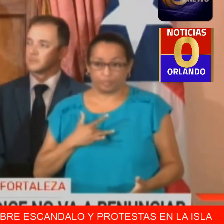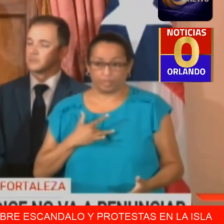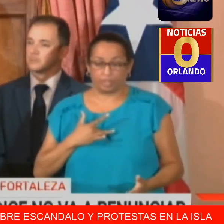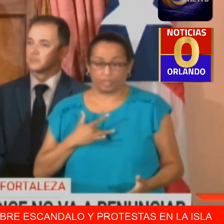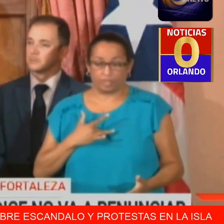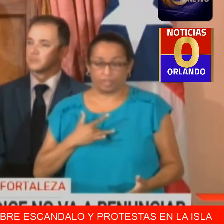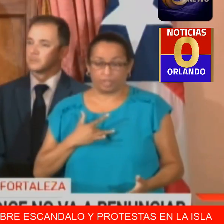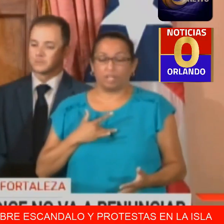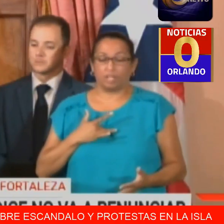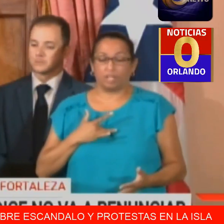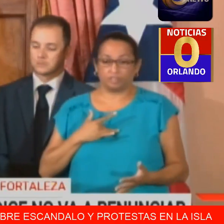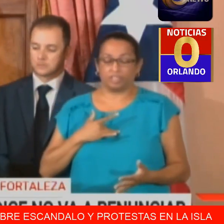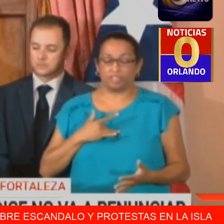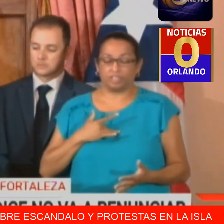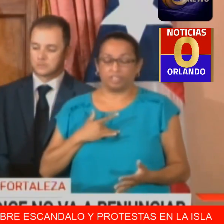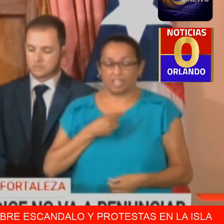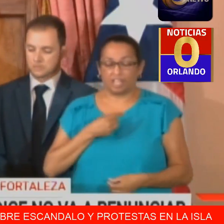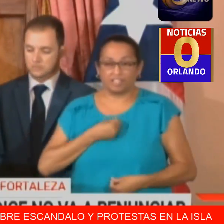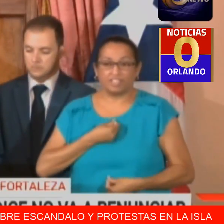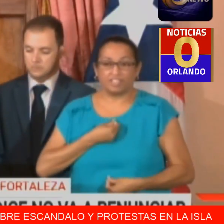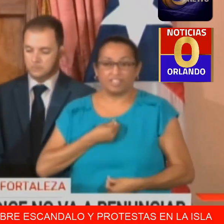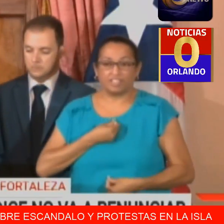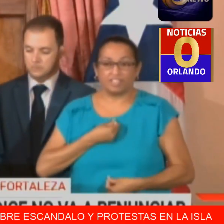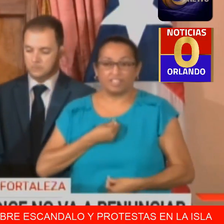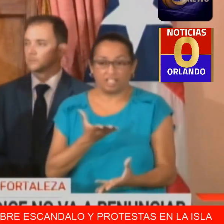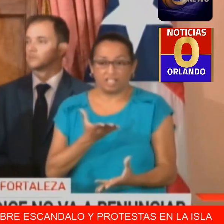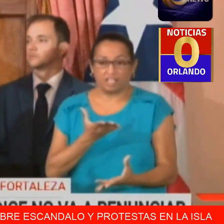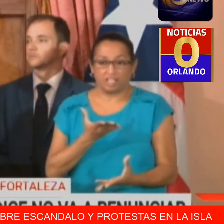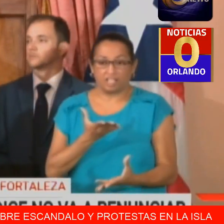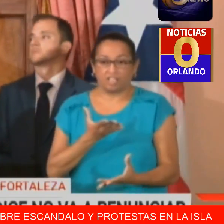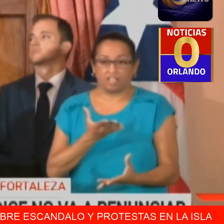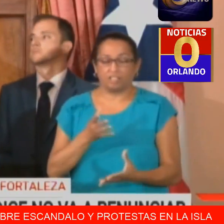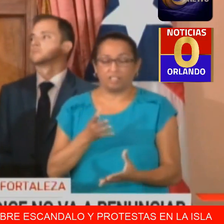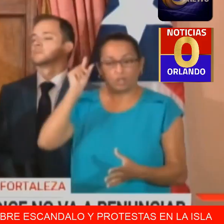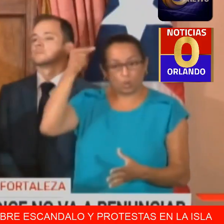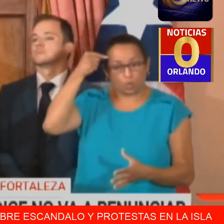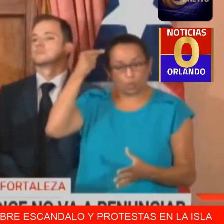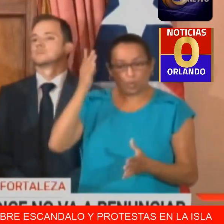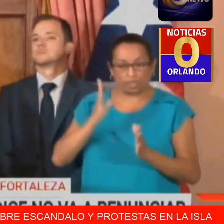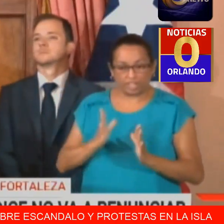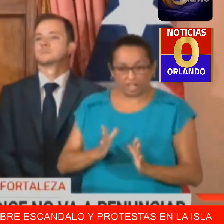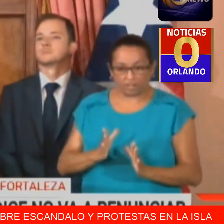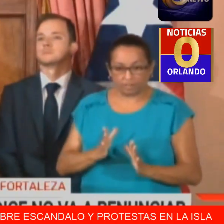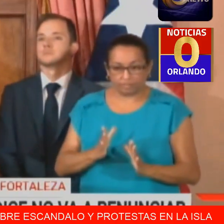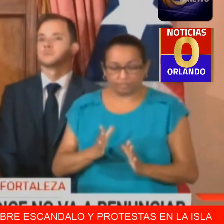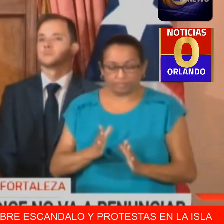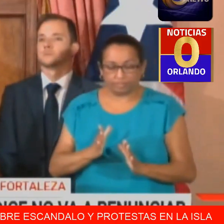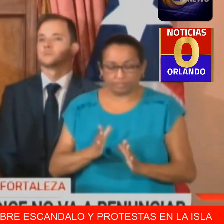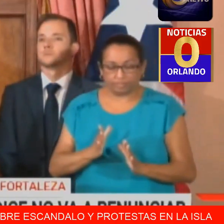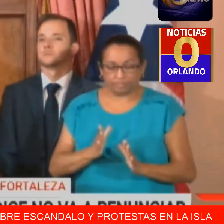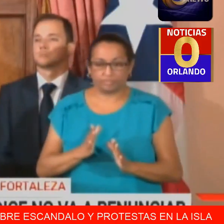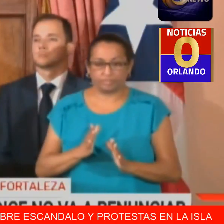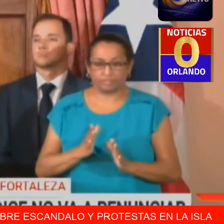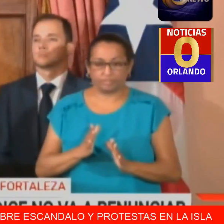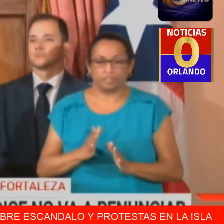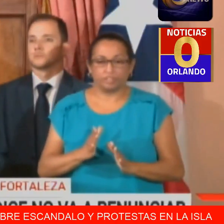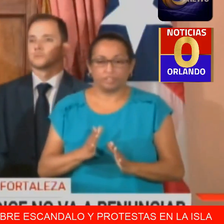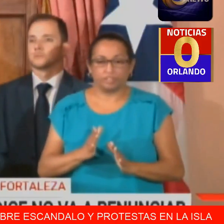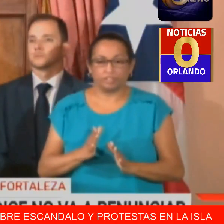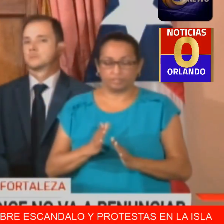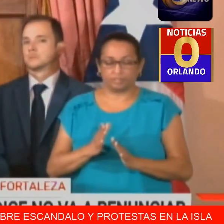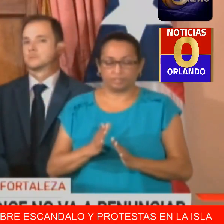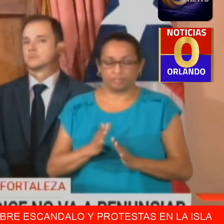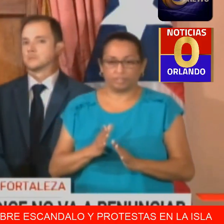and they all have the right to express their thoughts. And my commitment as governor, is to make sure that stays